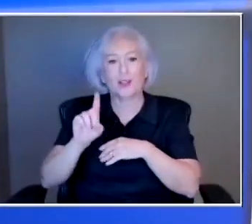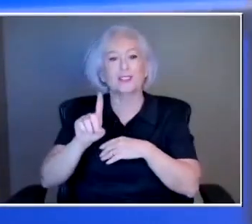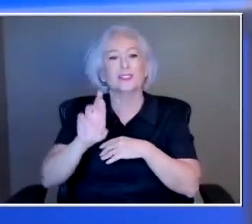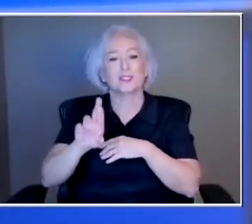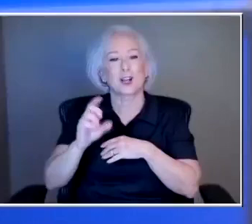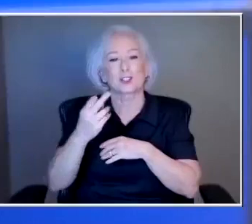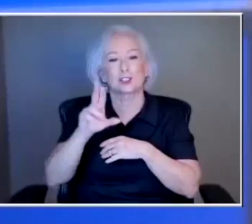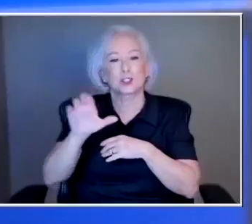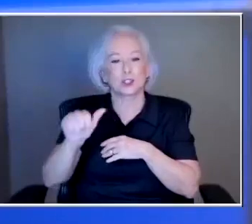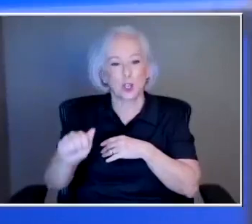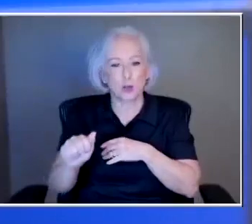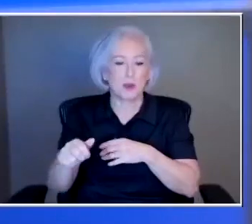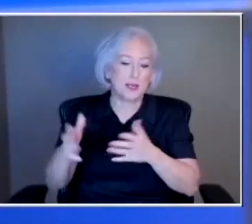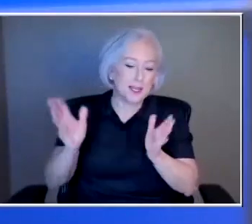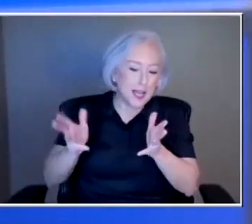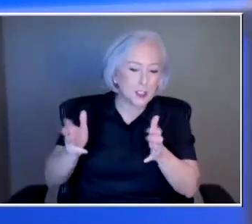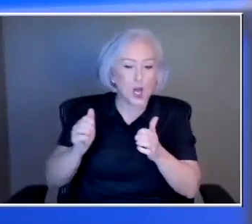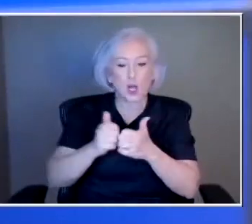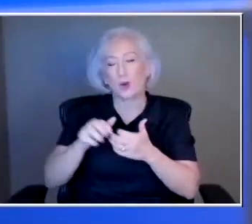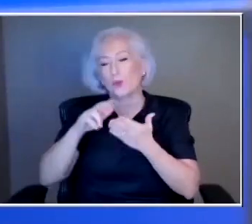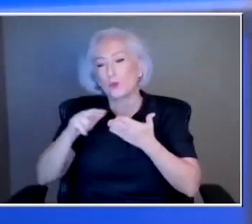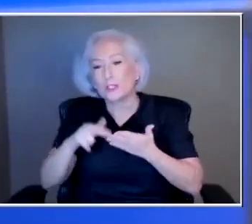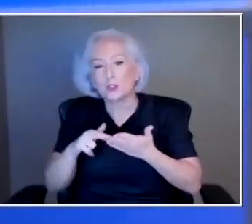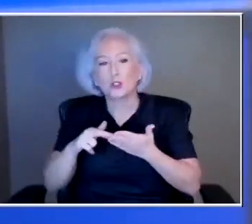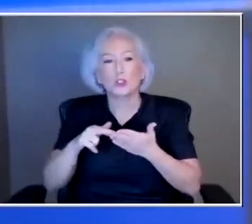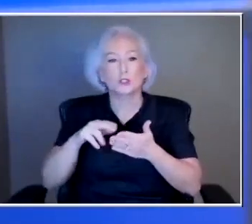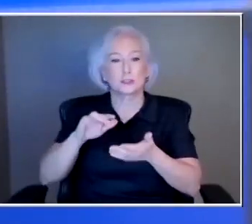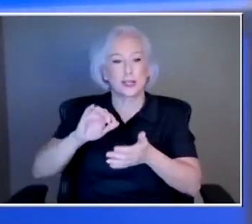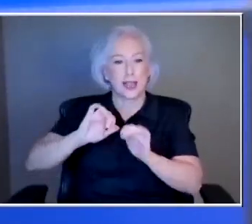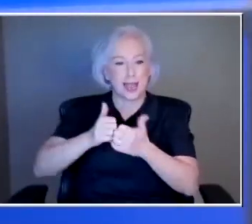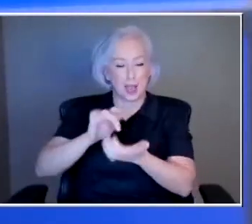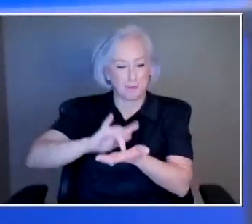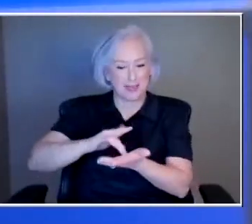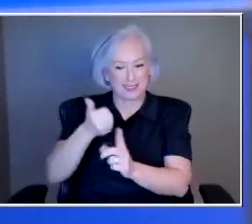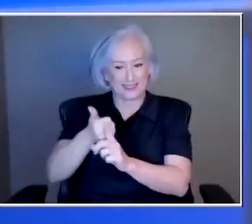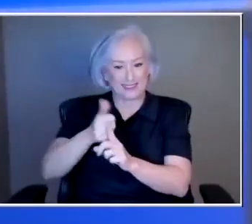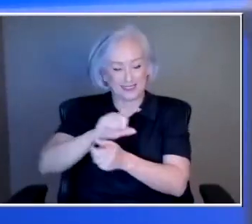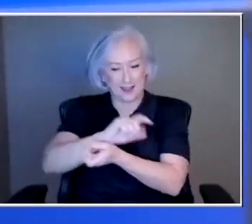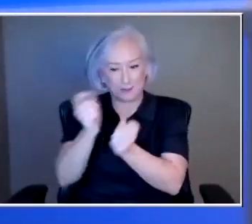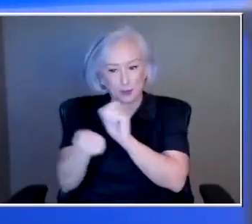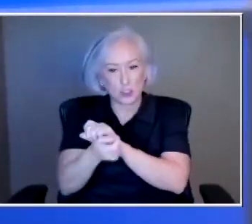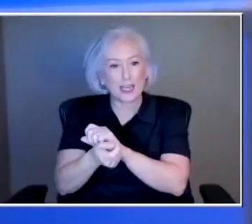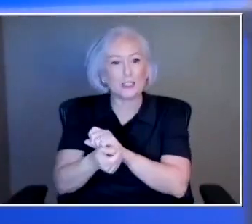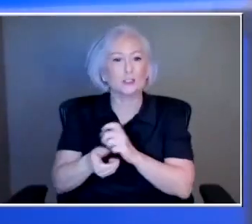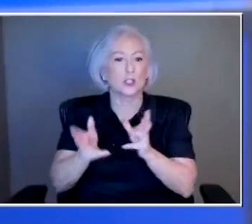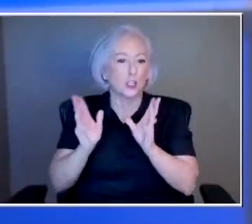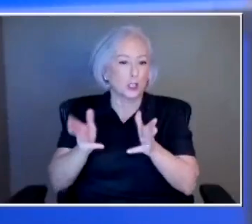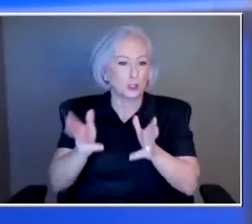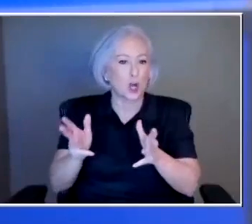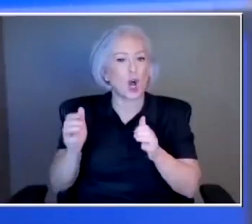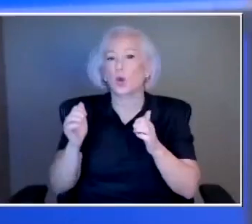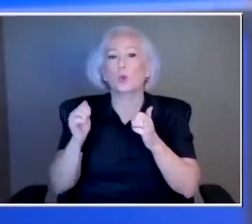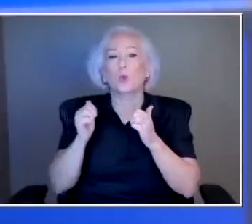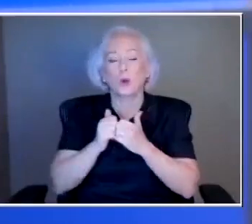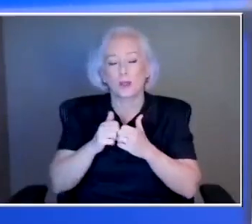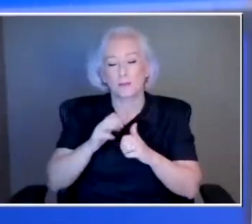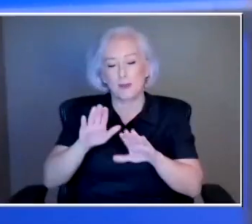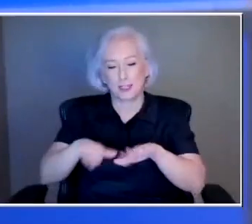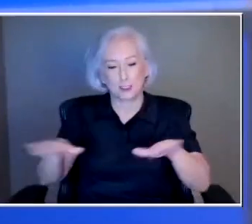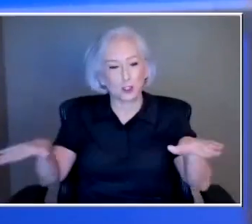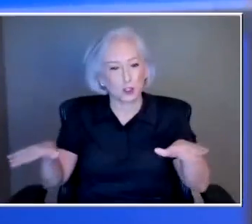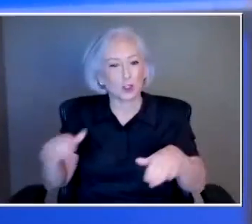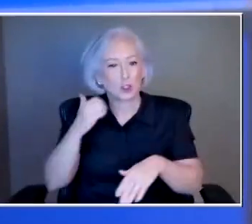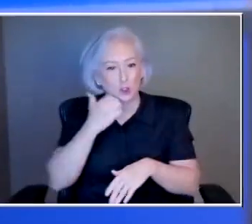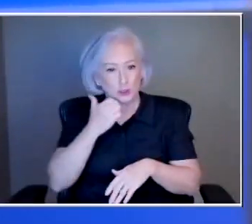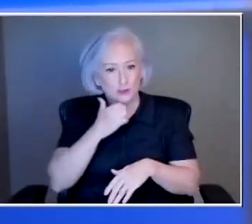and medicine has changed and how to talk to my kids. And it's an open conversation in our household. Obviously, there's a little bit more